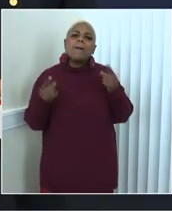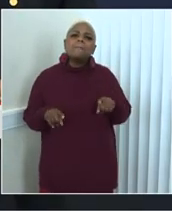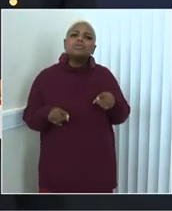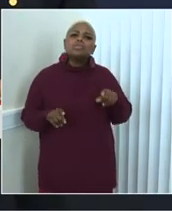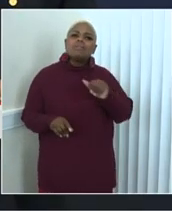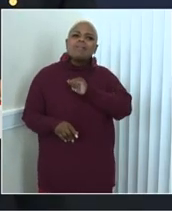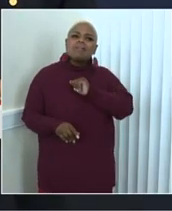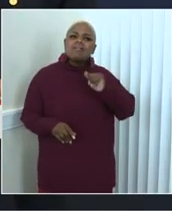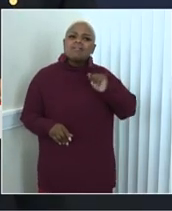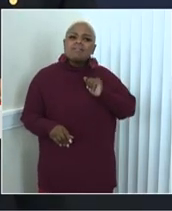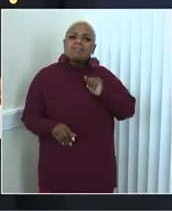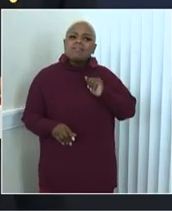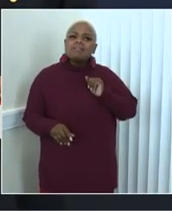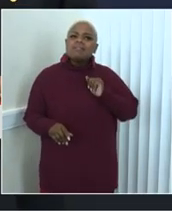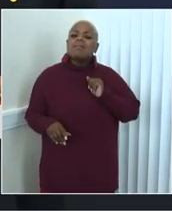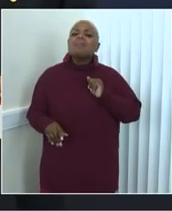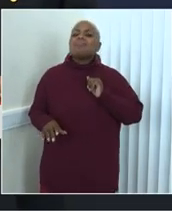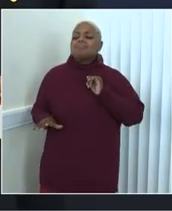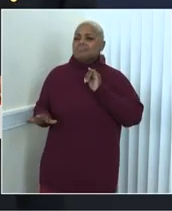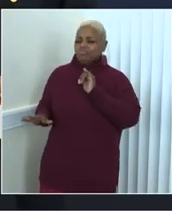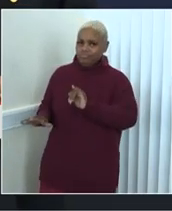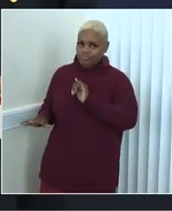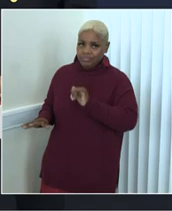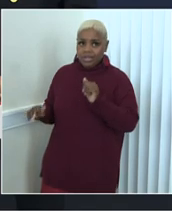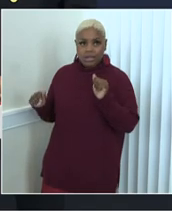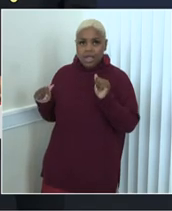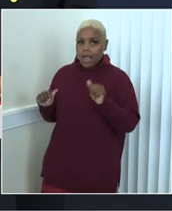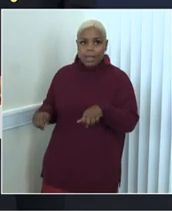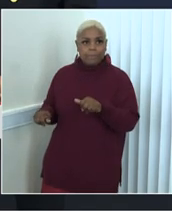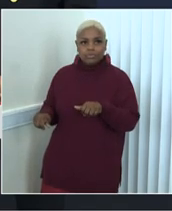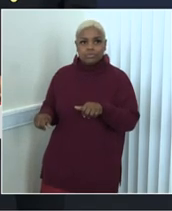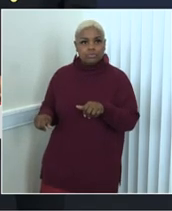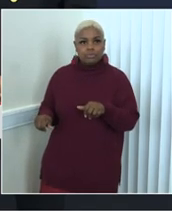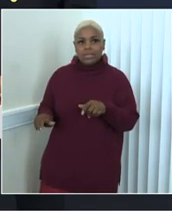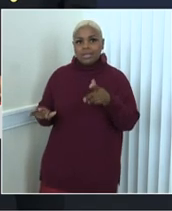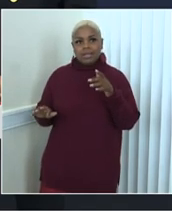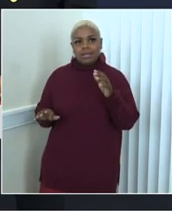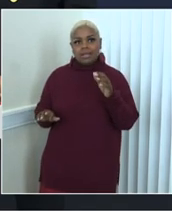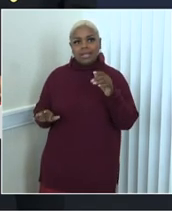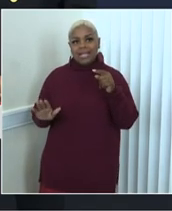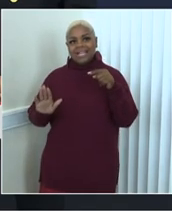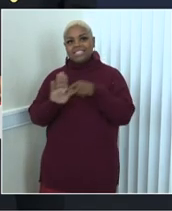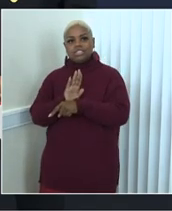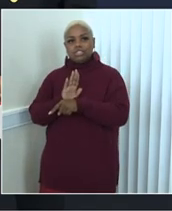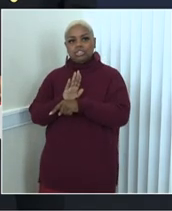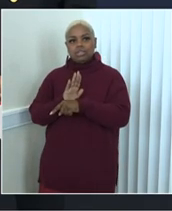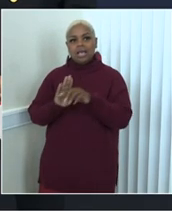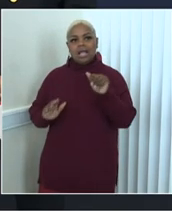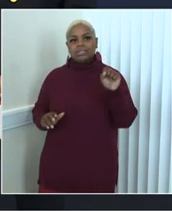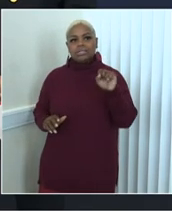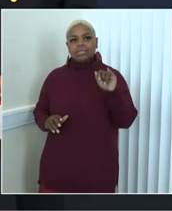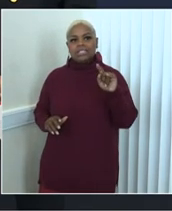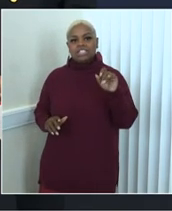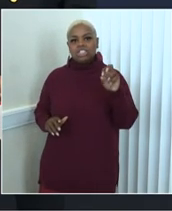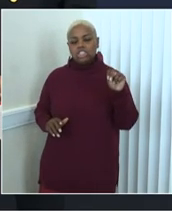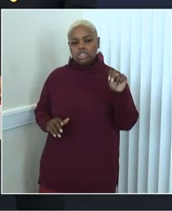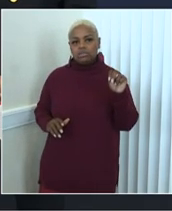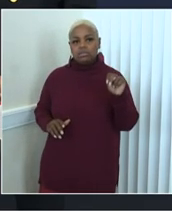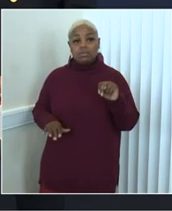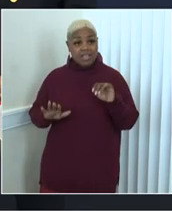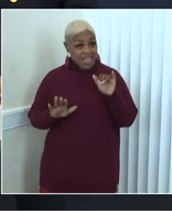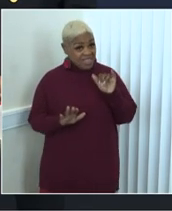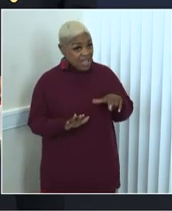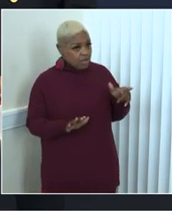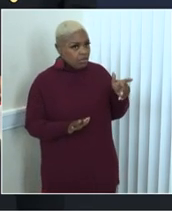attempted assassination. Yeah, so. Yeah. Yes, Butler, Yeah. I'm sorry. Well, first off, that can absolutely never, ever happen again. We